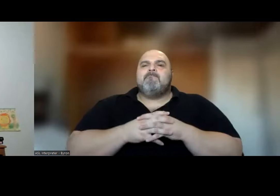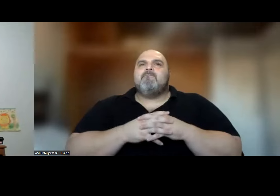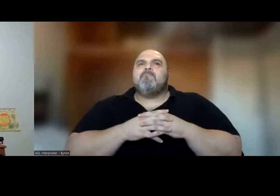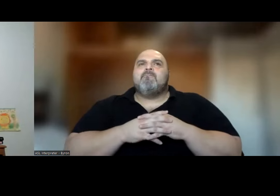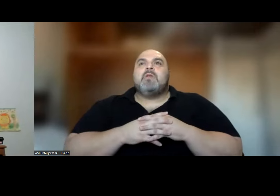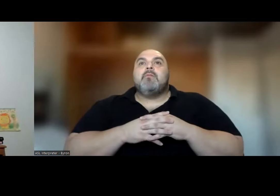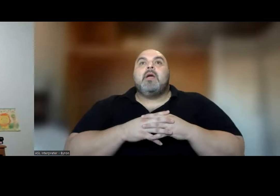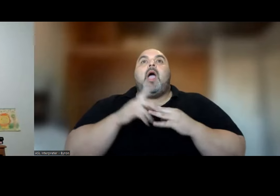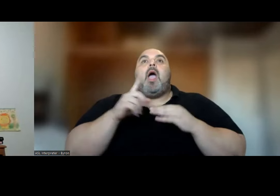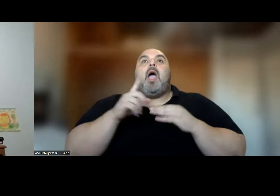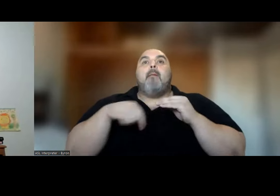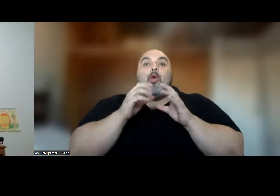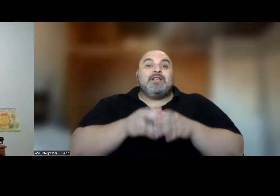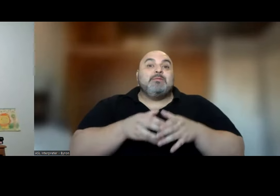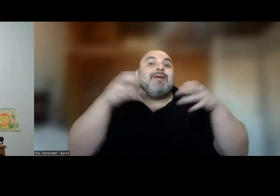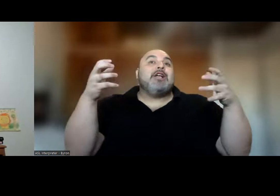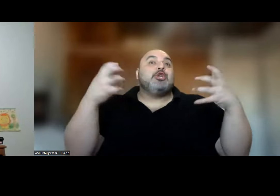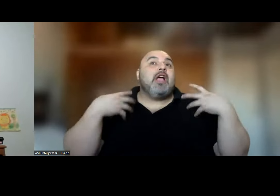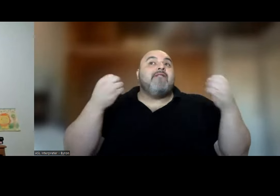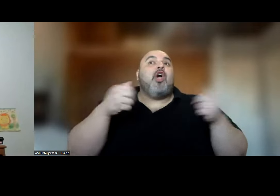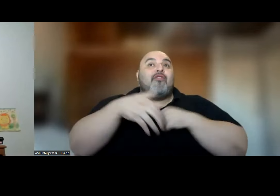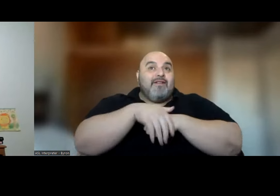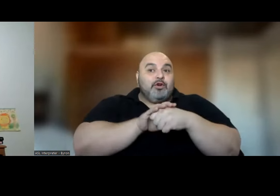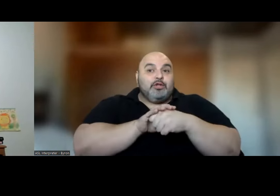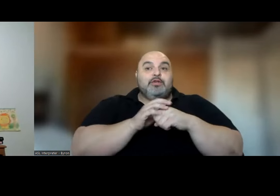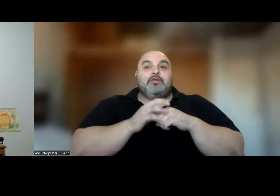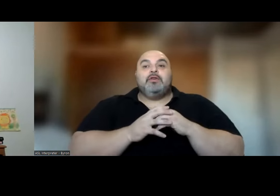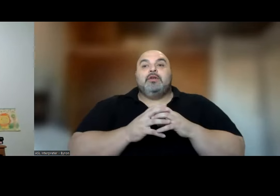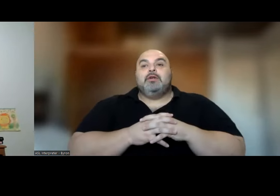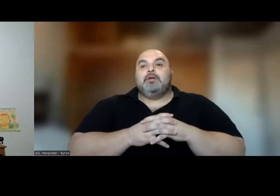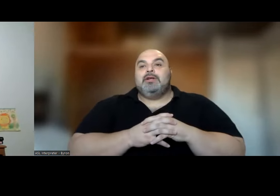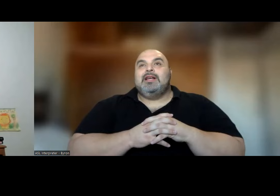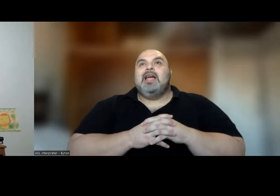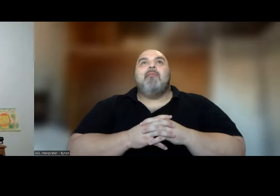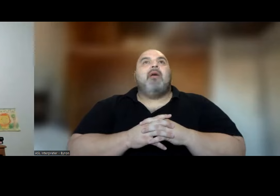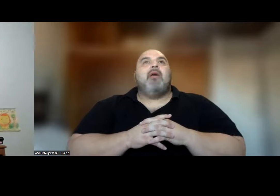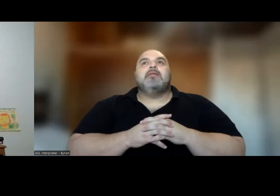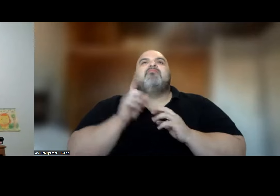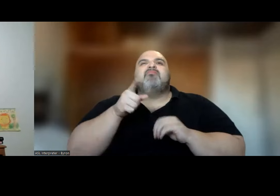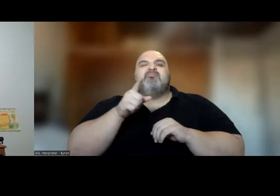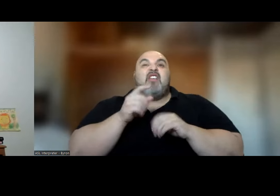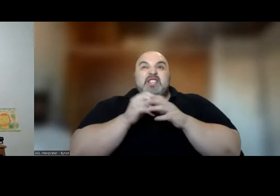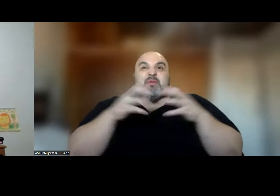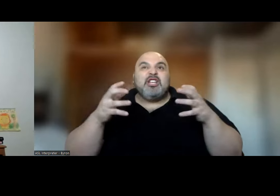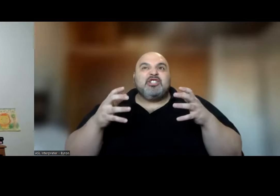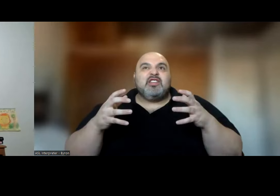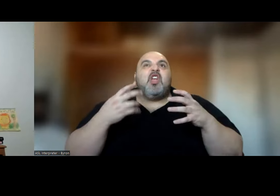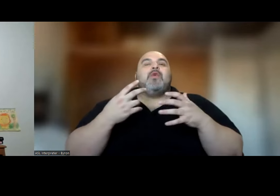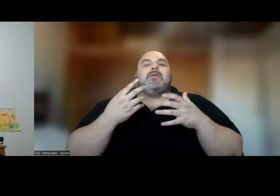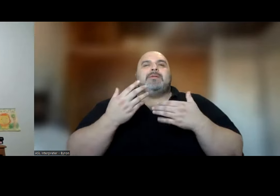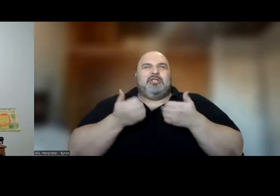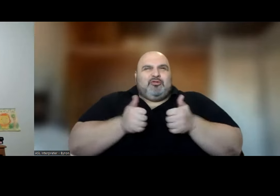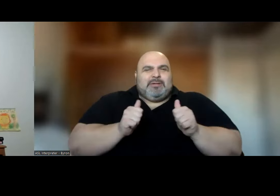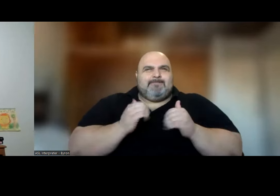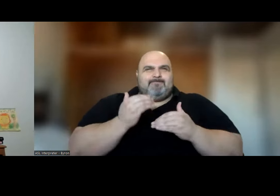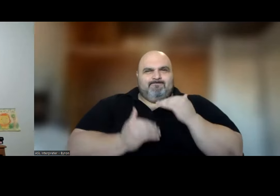the expansion of health coverage that has been really in the works for a few years, and what we